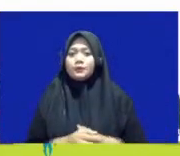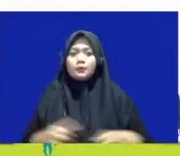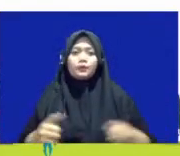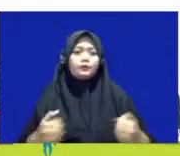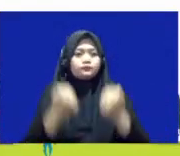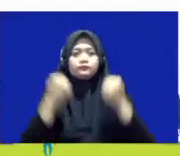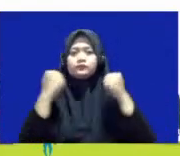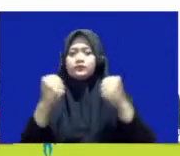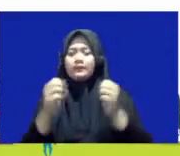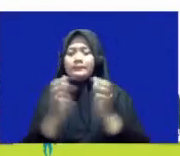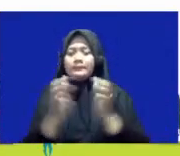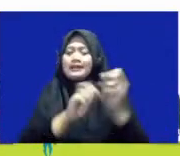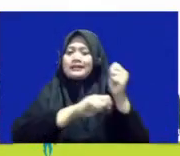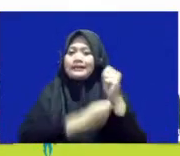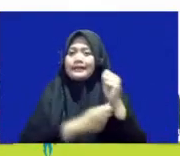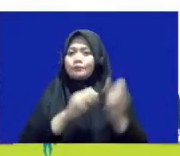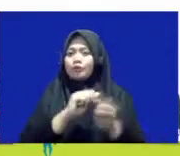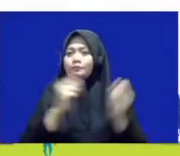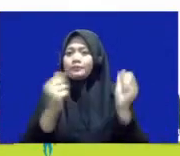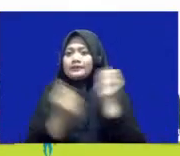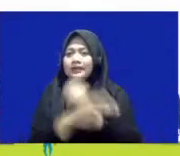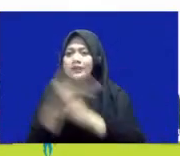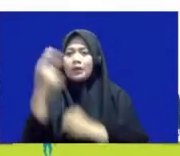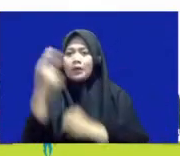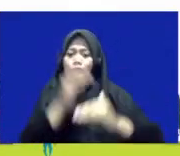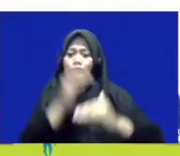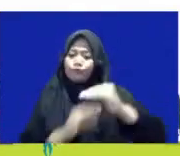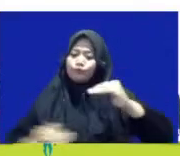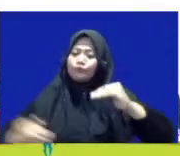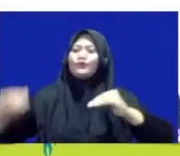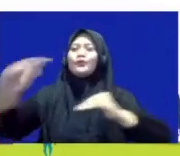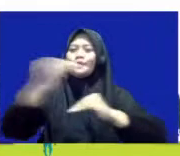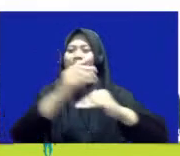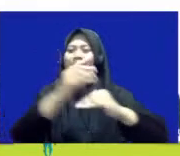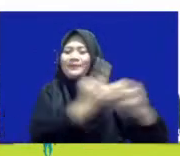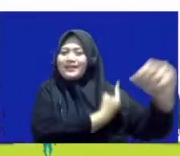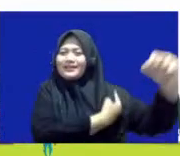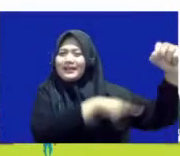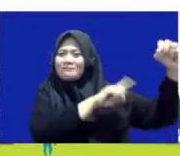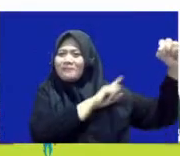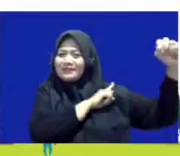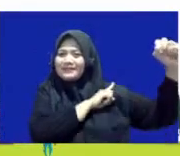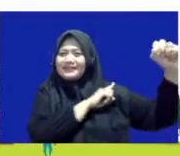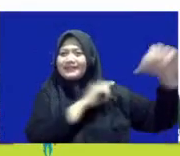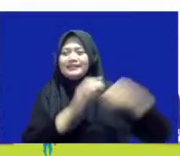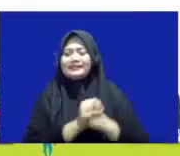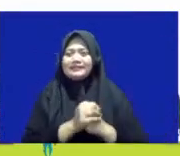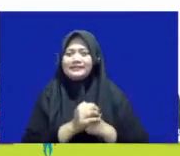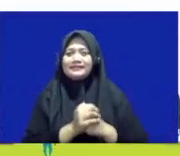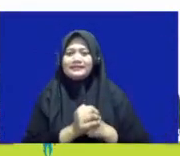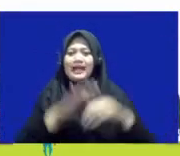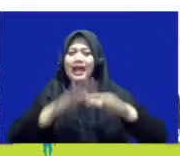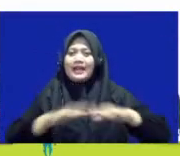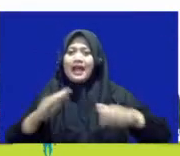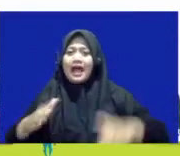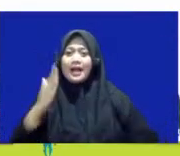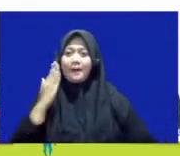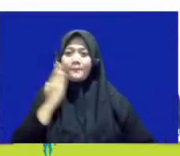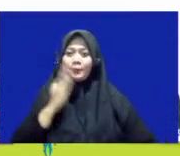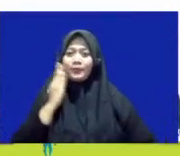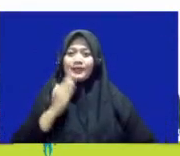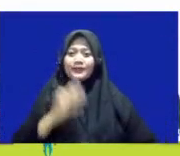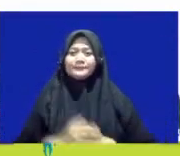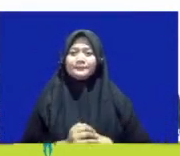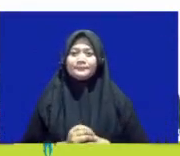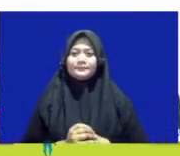capacity of the disaster-ready youth system, community-based disaster risk management initiatives, and